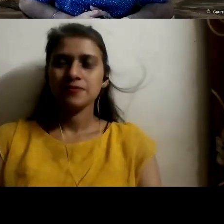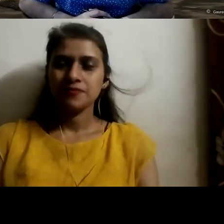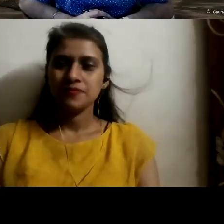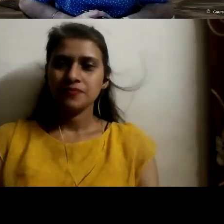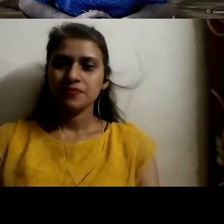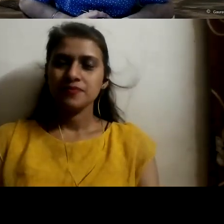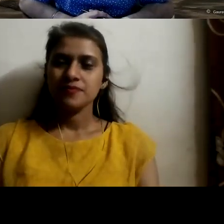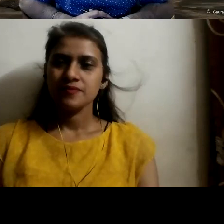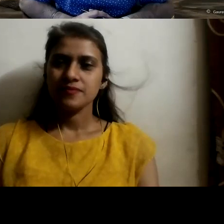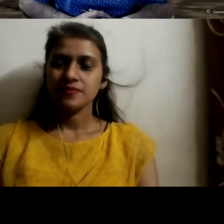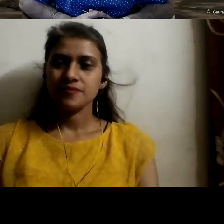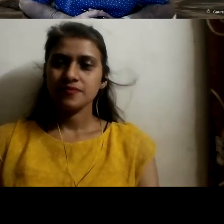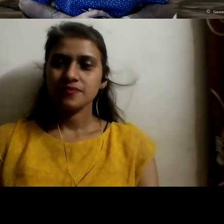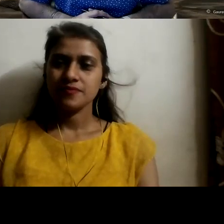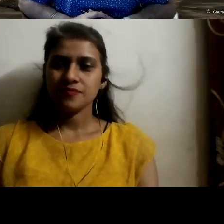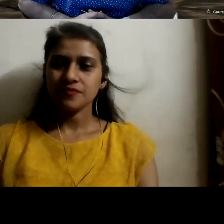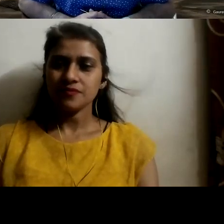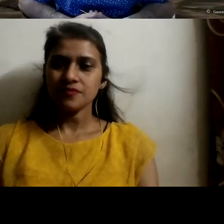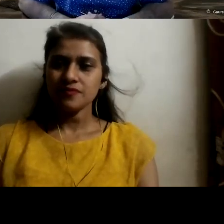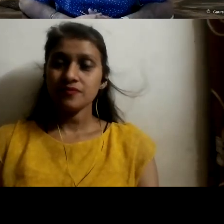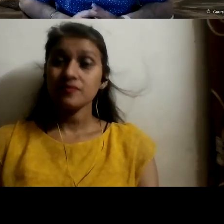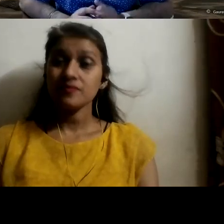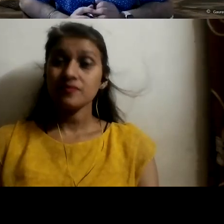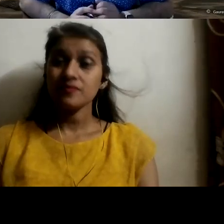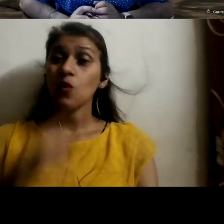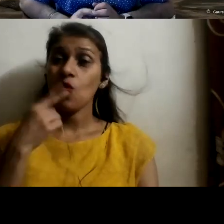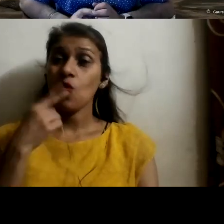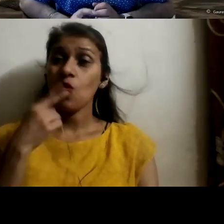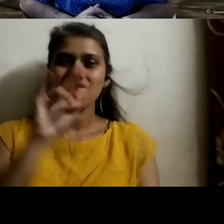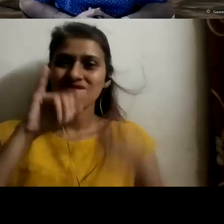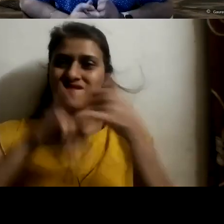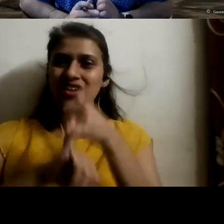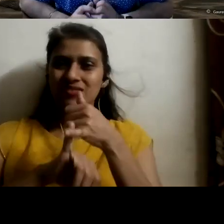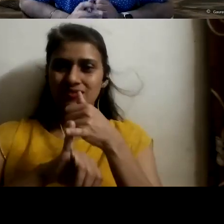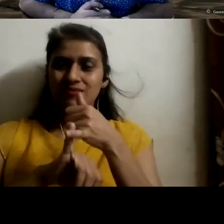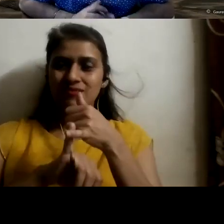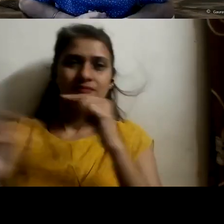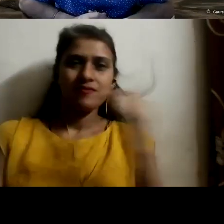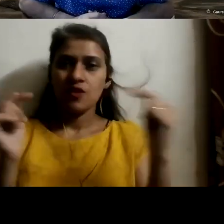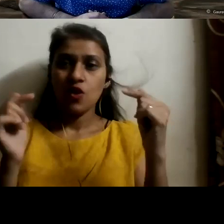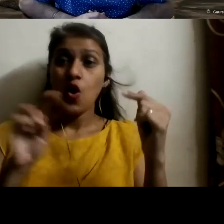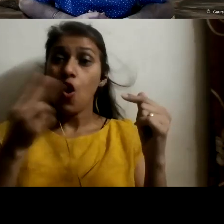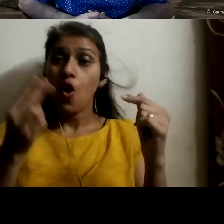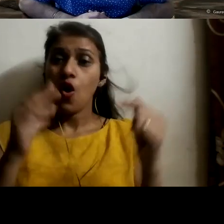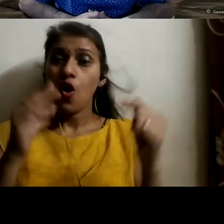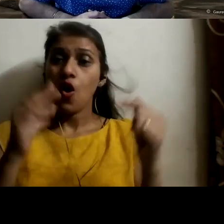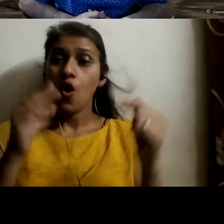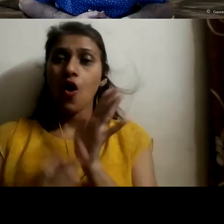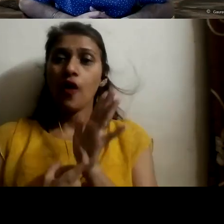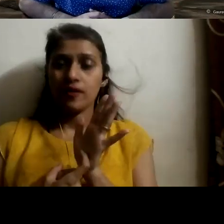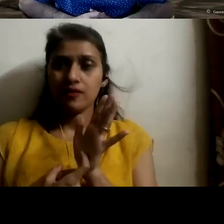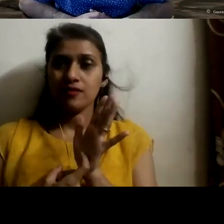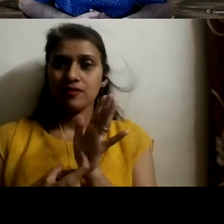aspect is when we use the word versus and or, I think I